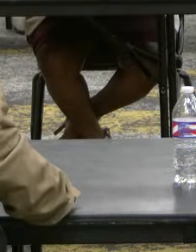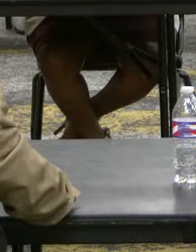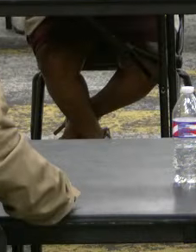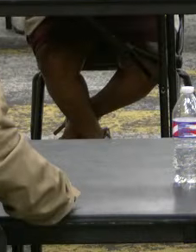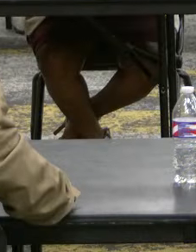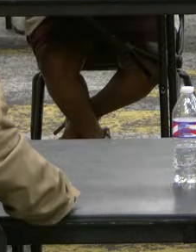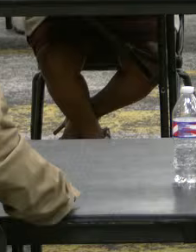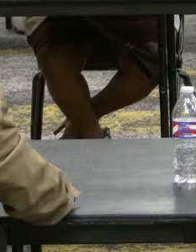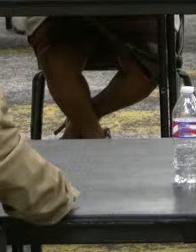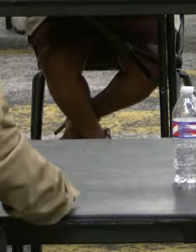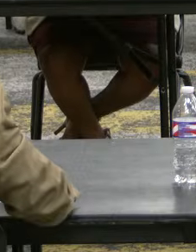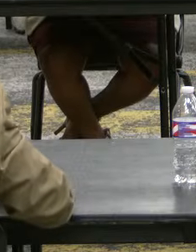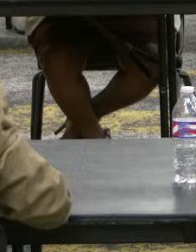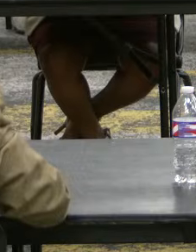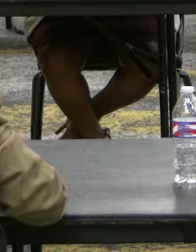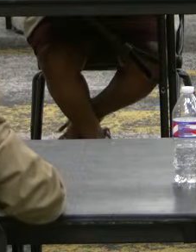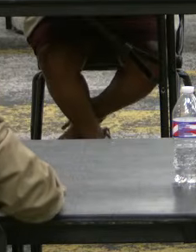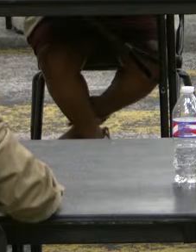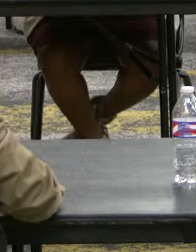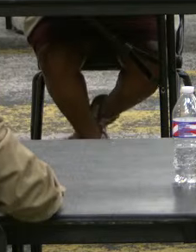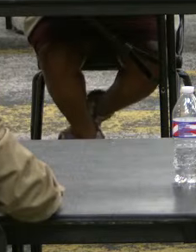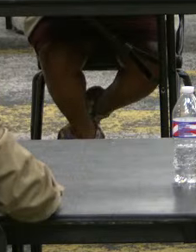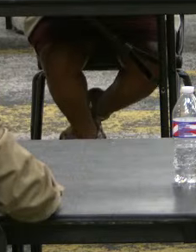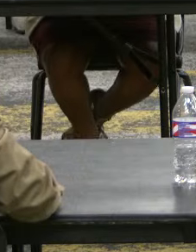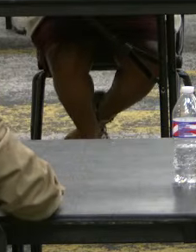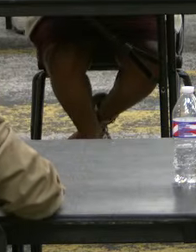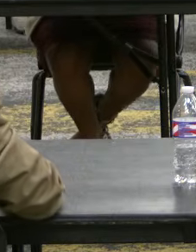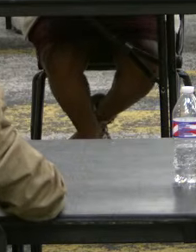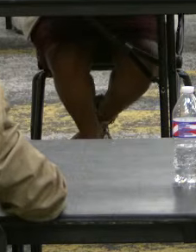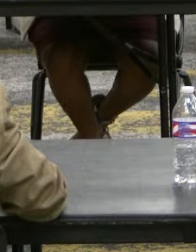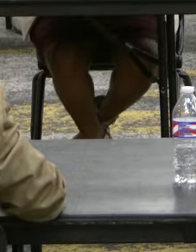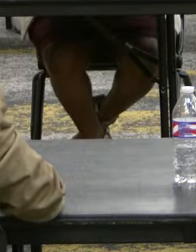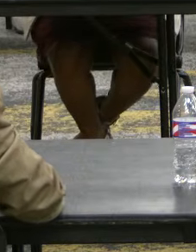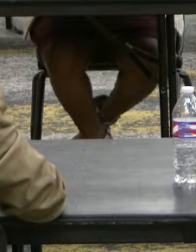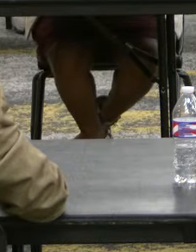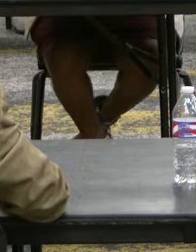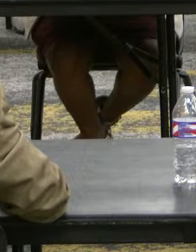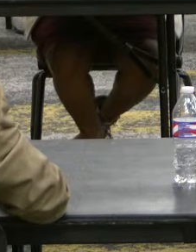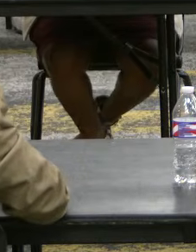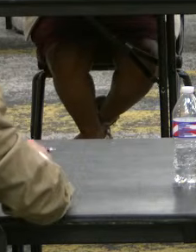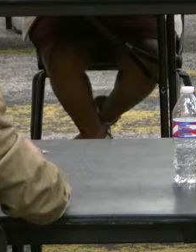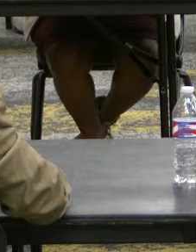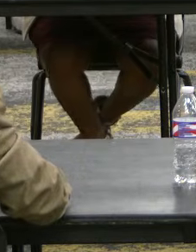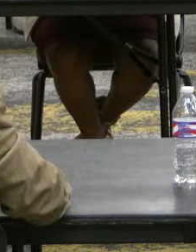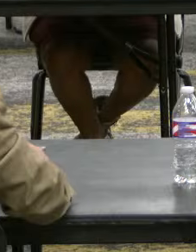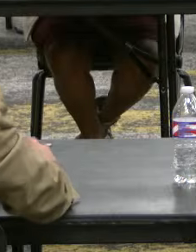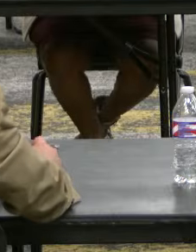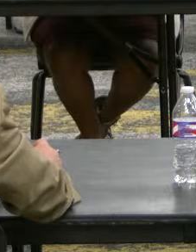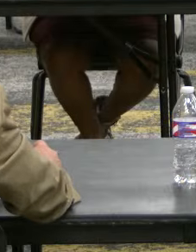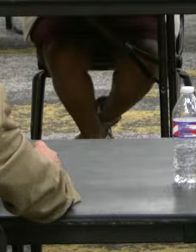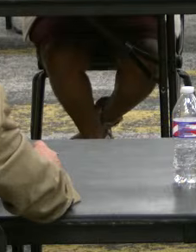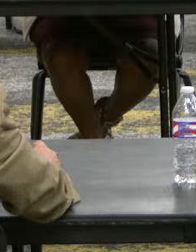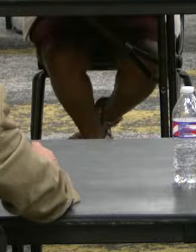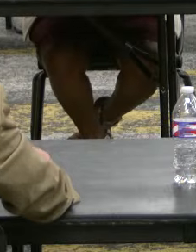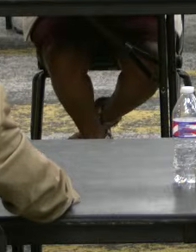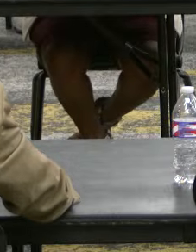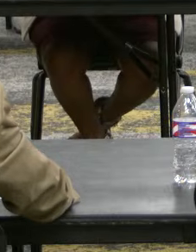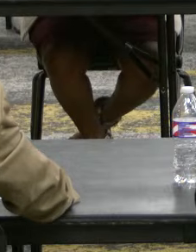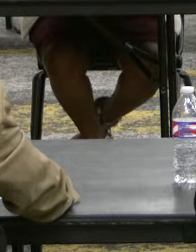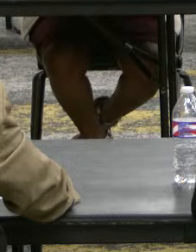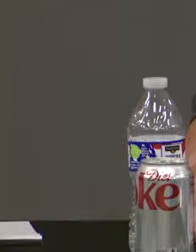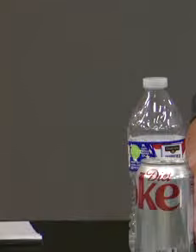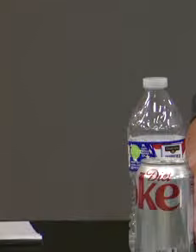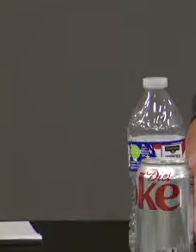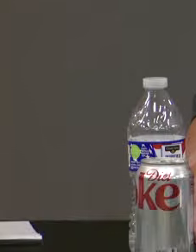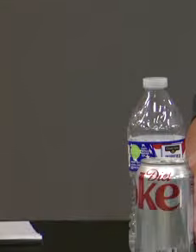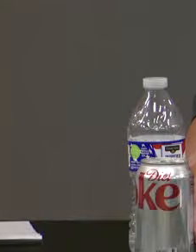April 27th, 2026. Second. Okay, I have a motion to approve the minutes of